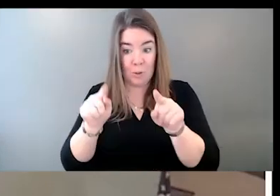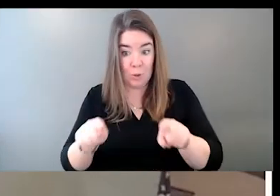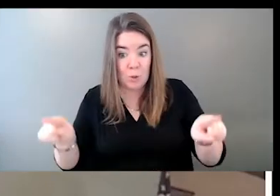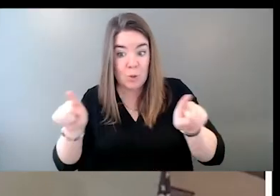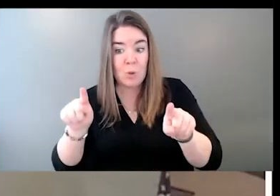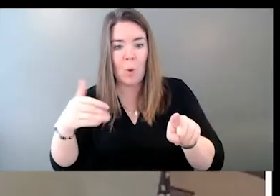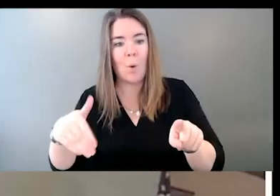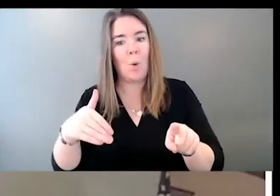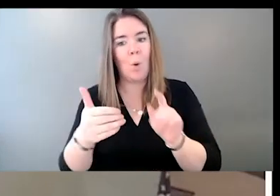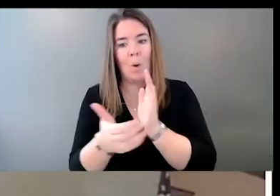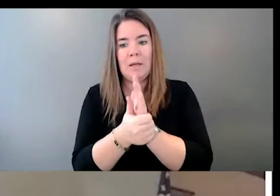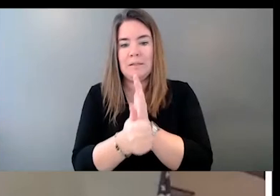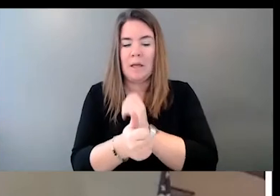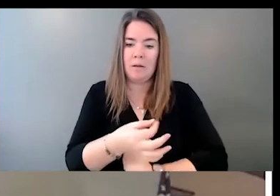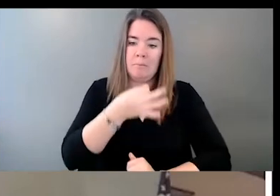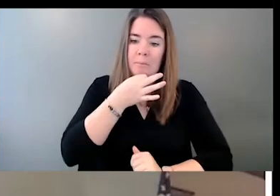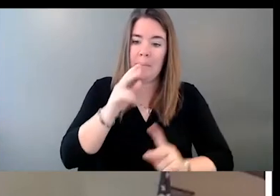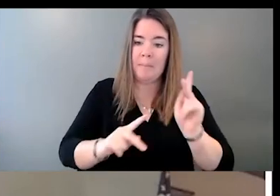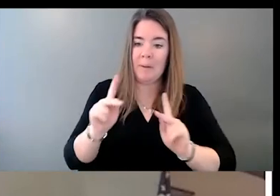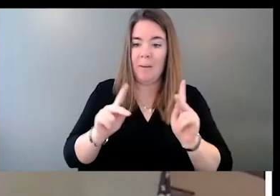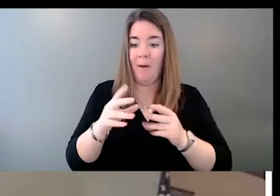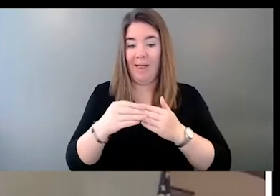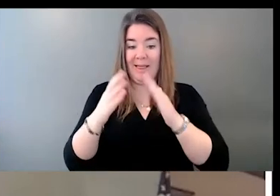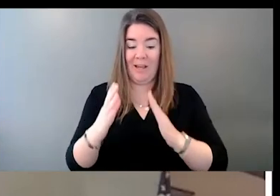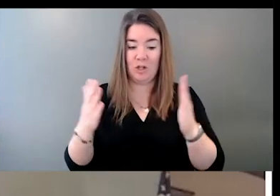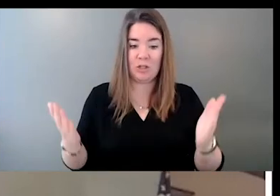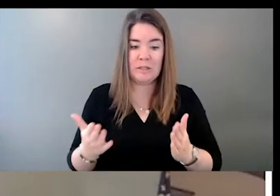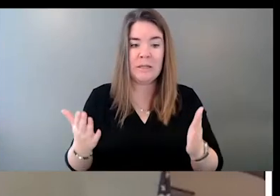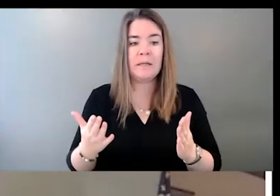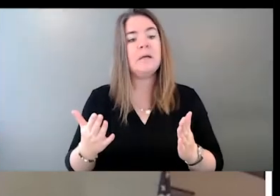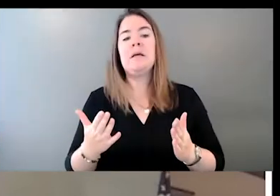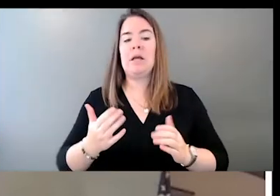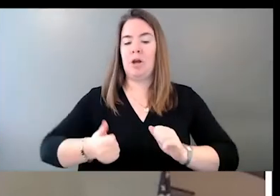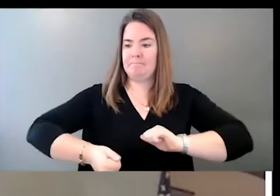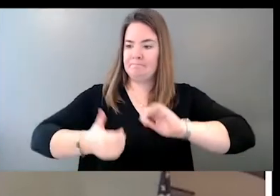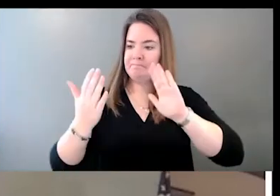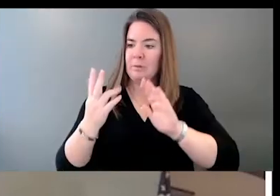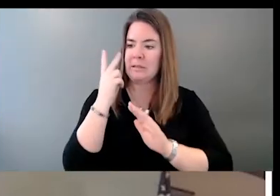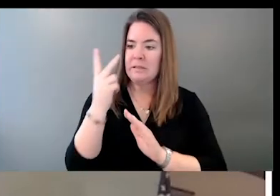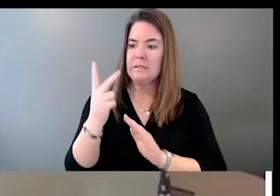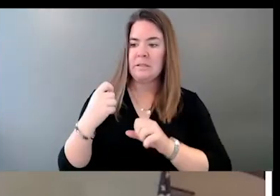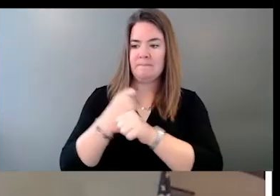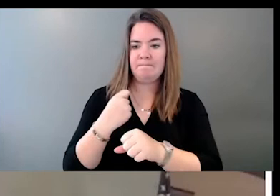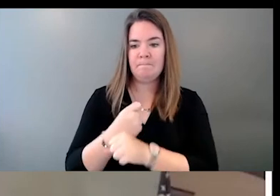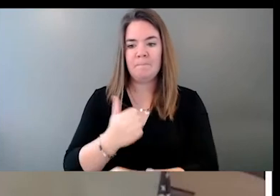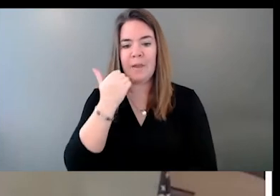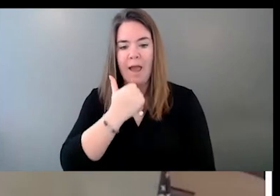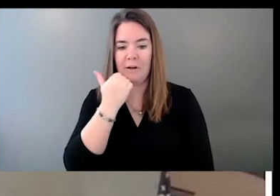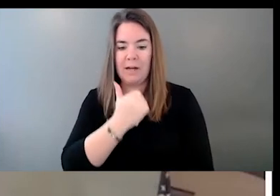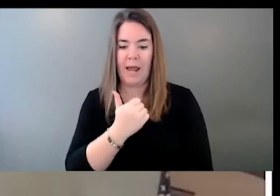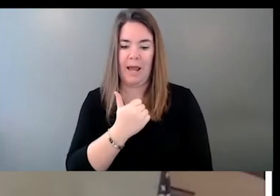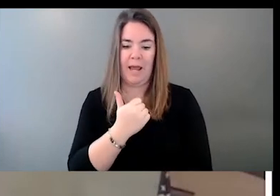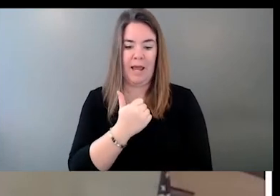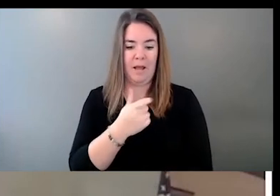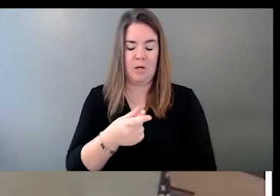skilled, passionate, and committed leaders on the front lines on a daily basis who somehow seem to pull it together